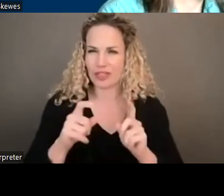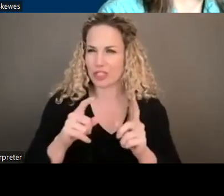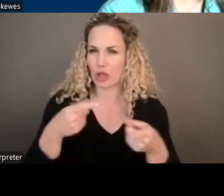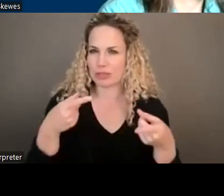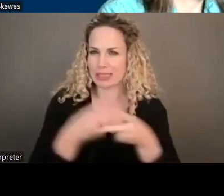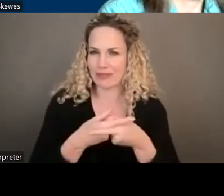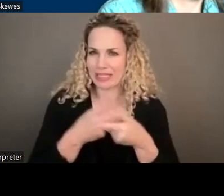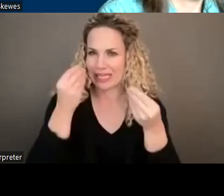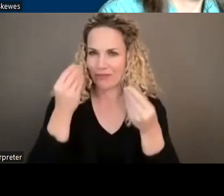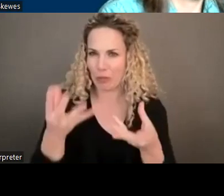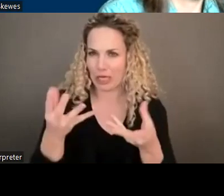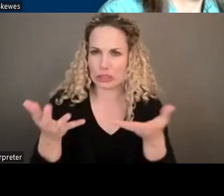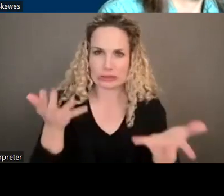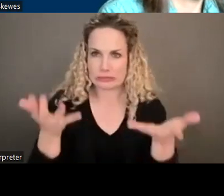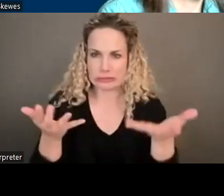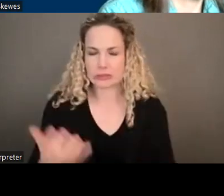provide?